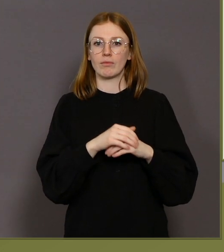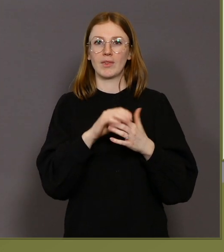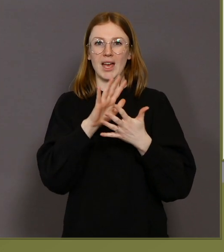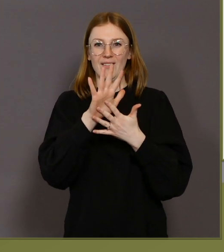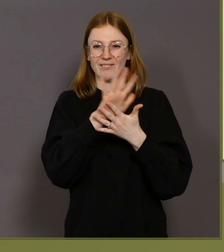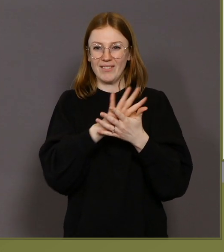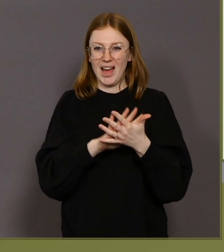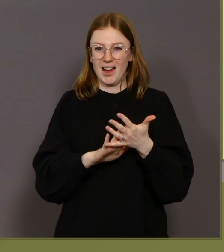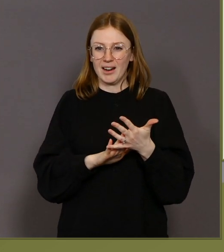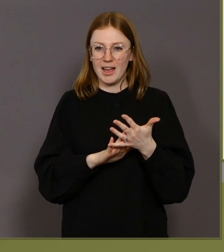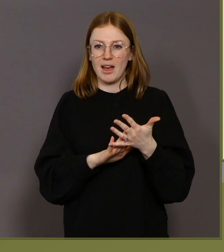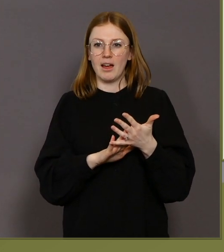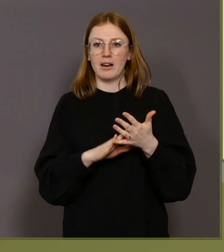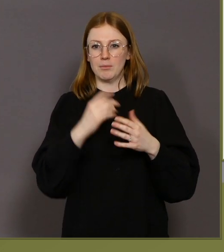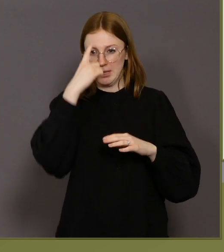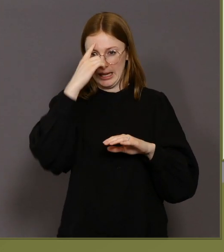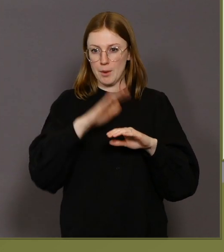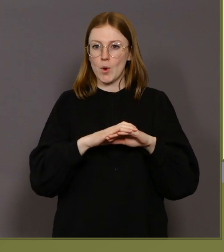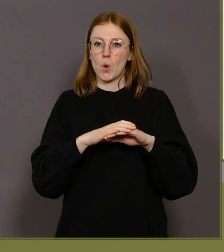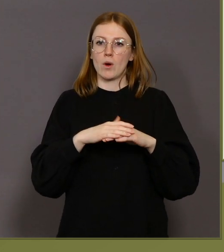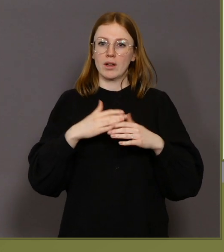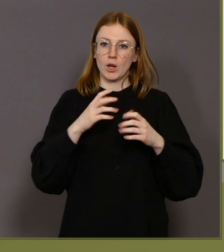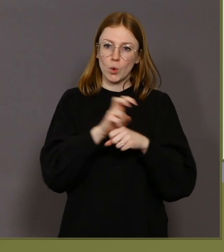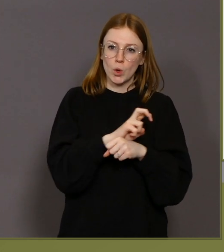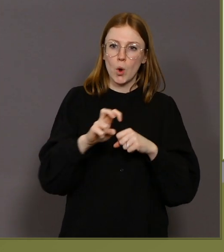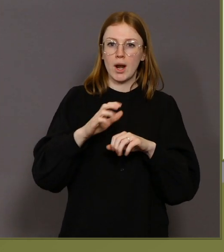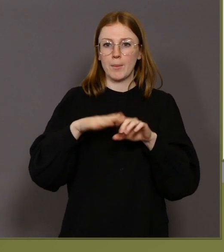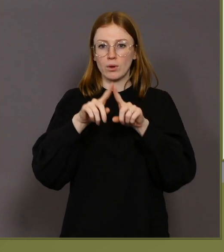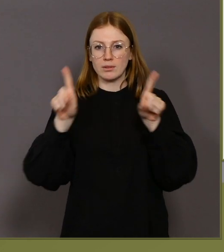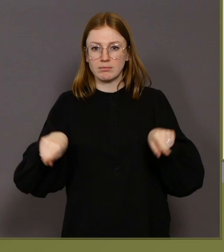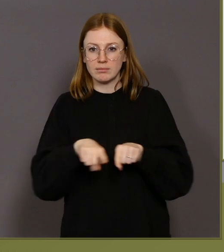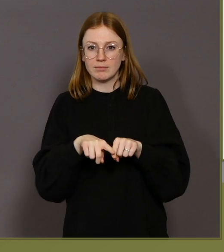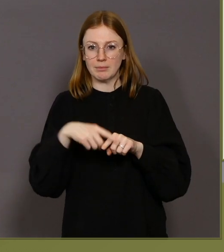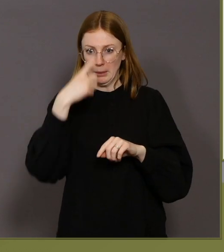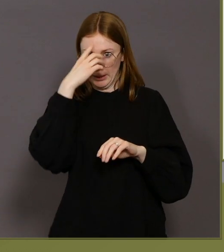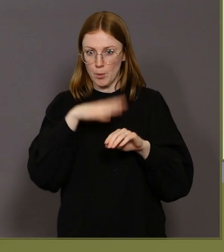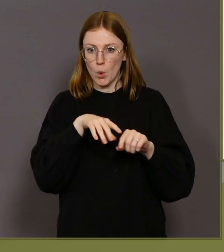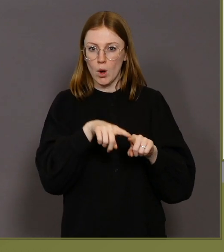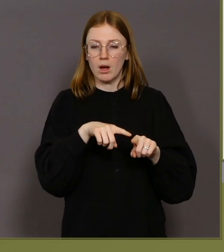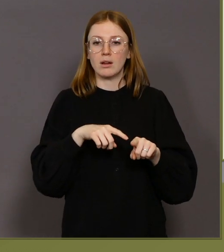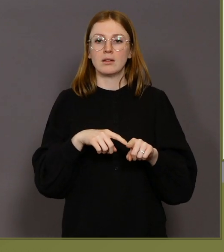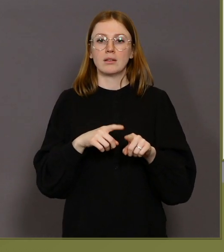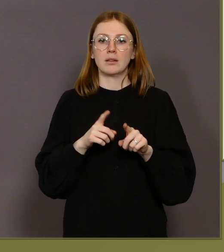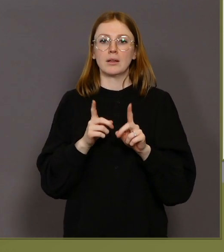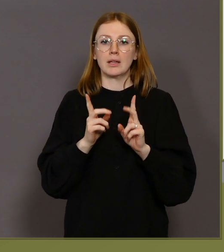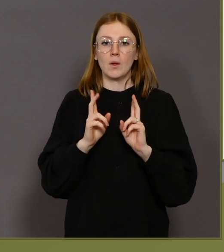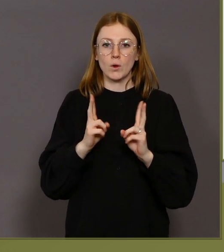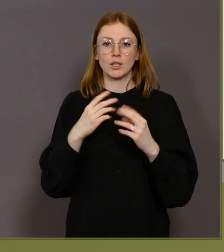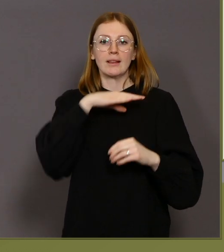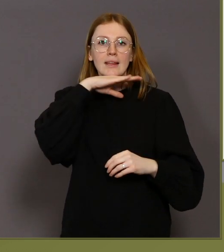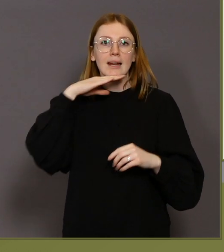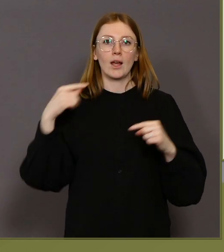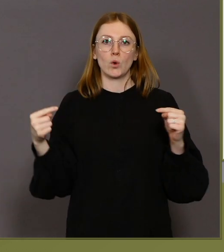physical buttons on the device. Provide sufficient color contrasts and do not require scrolling in